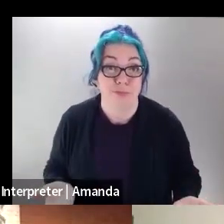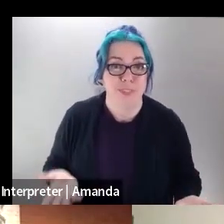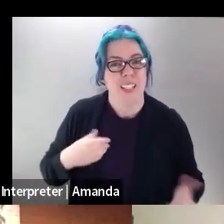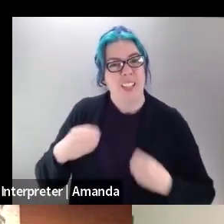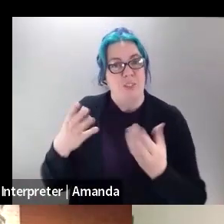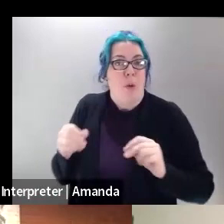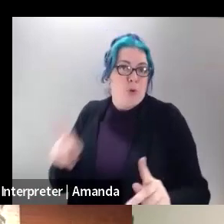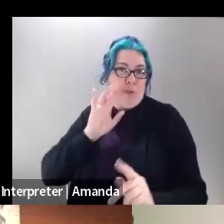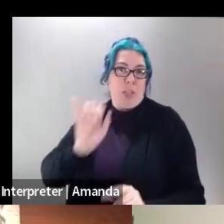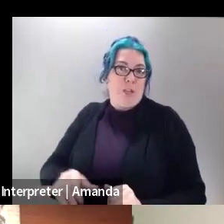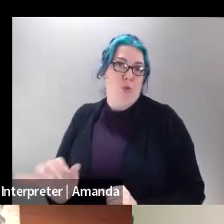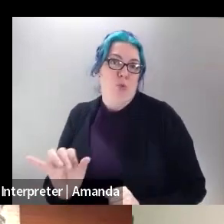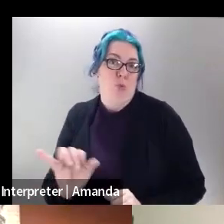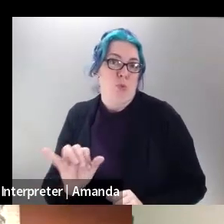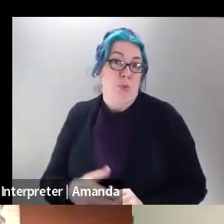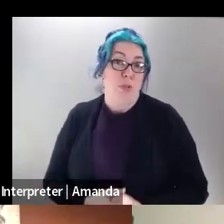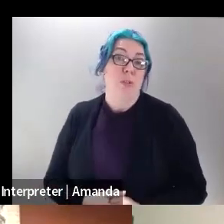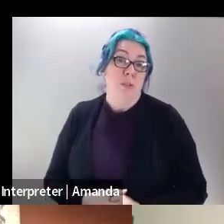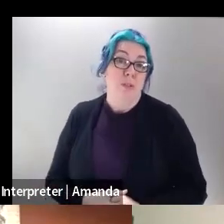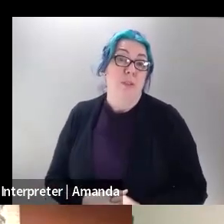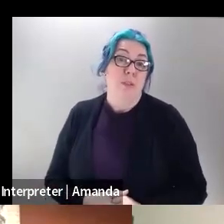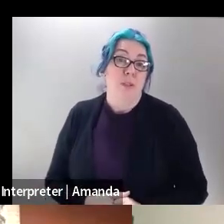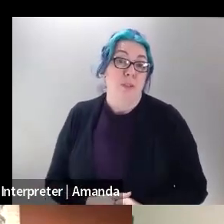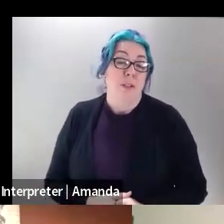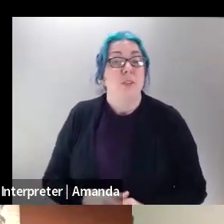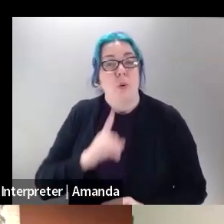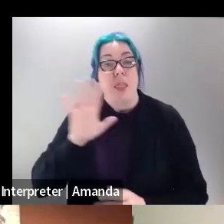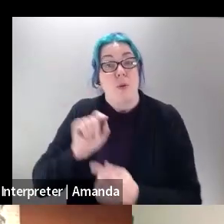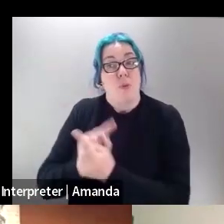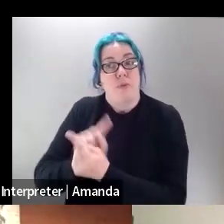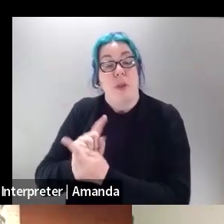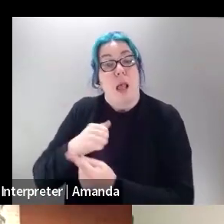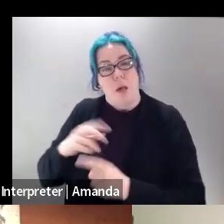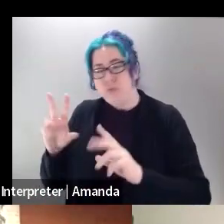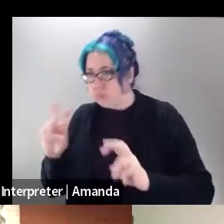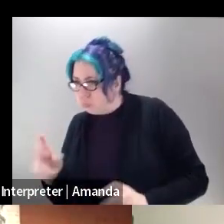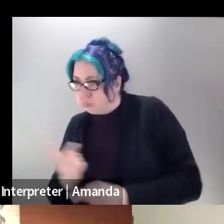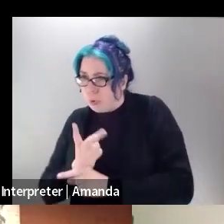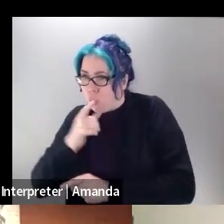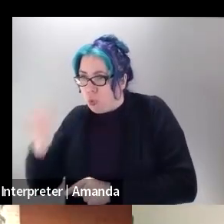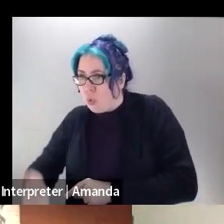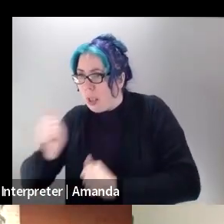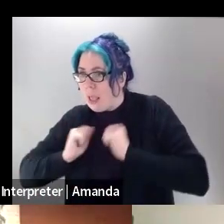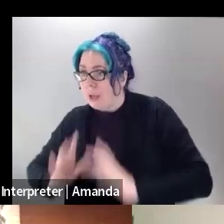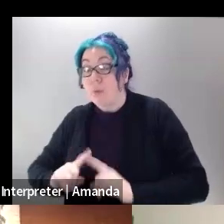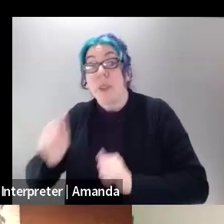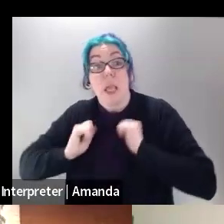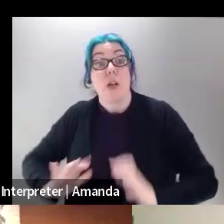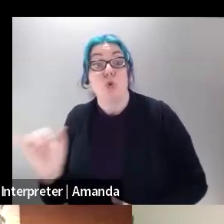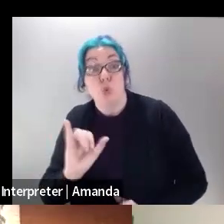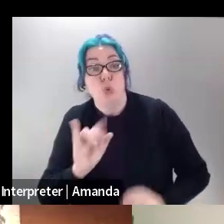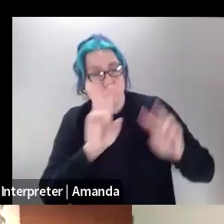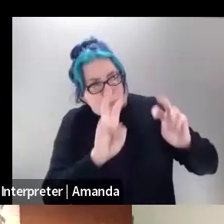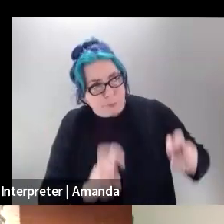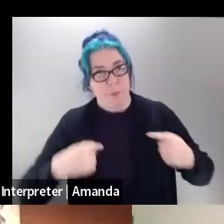those one-on-ones are just as much as an assessment of each other, of like, we're vibing, we're just